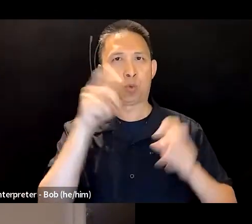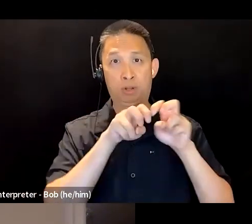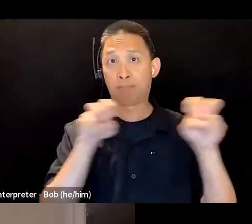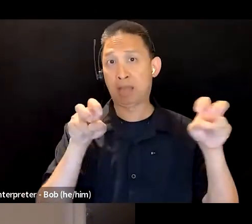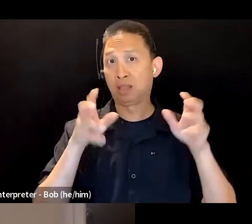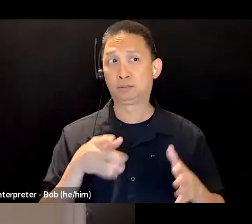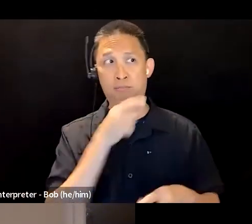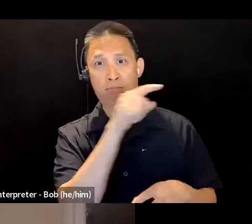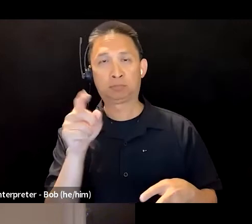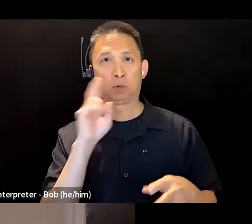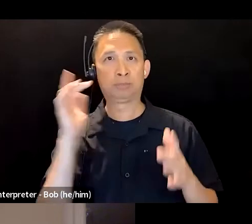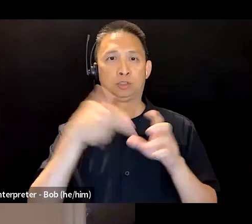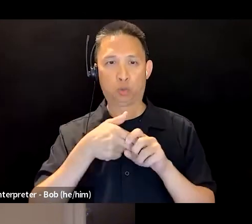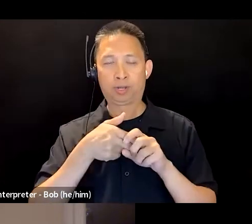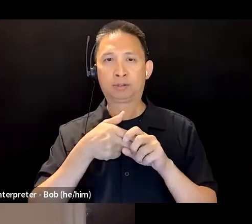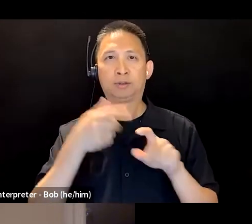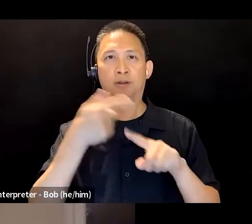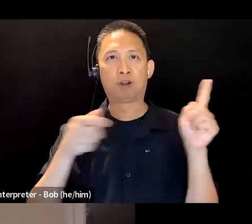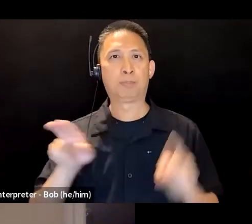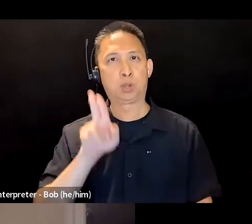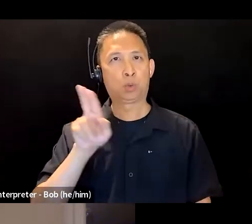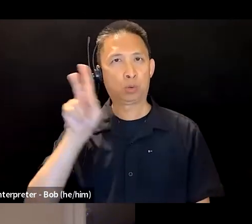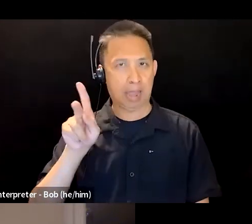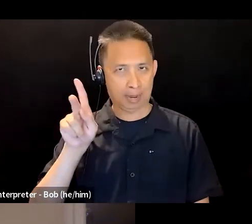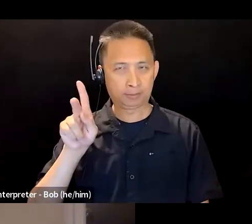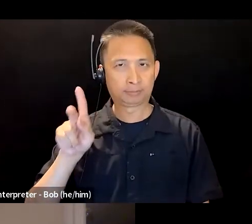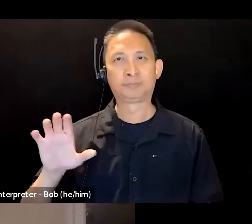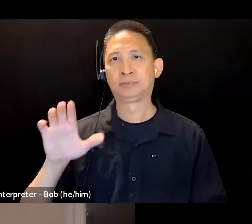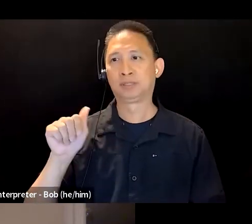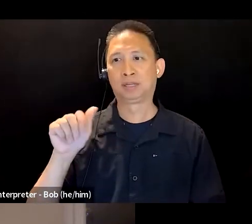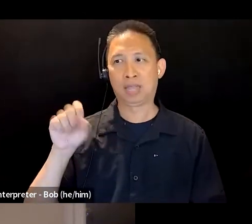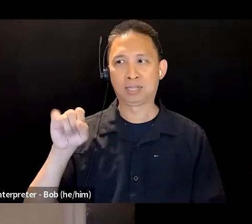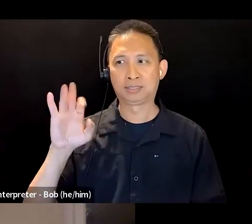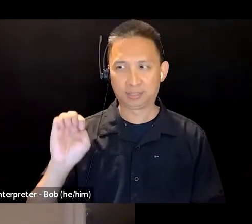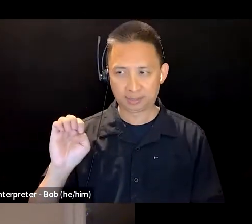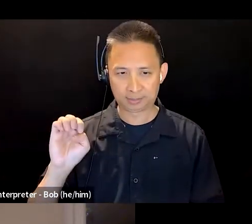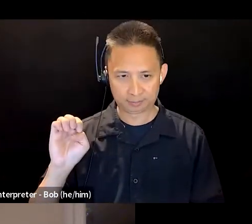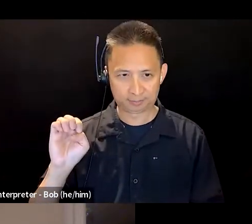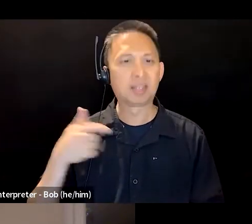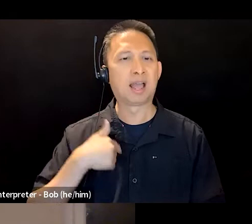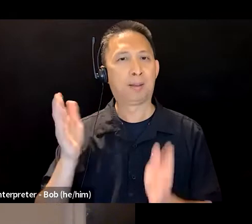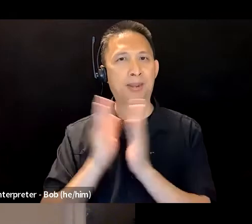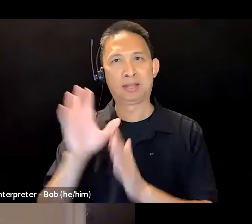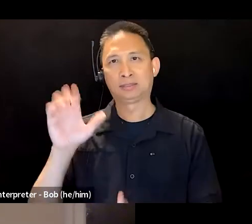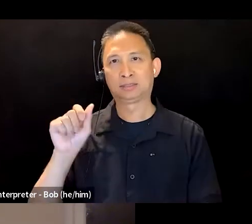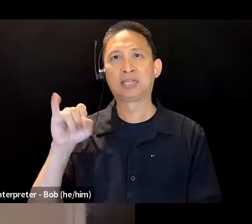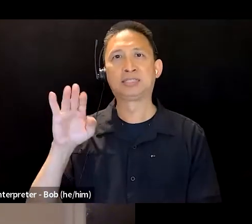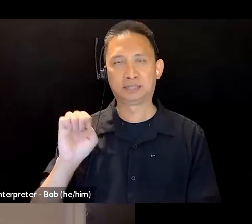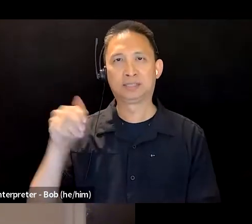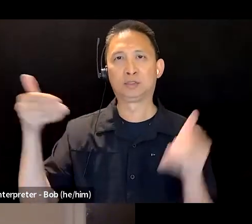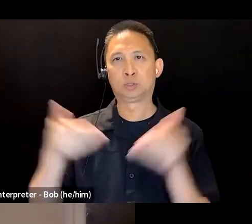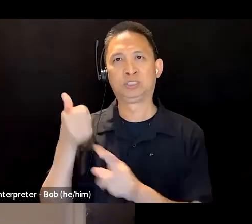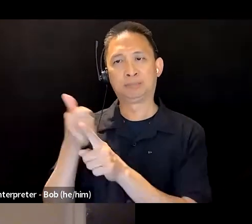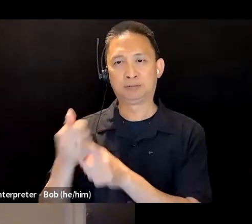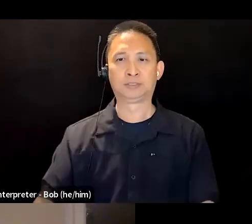who's joining us virtually from the UK. It's Cassie, and I'm going to ask Cassie to introduce